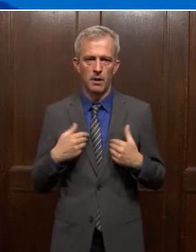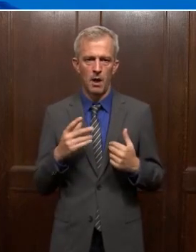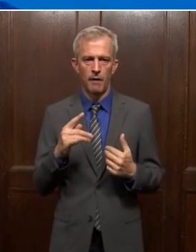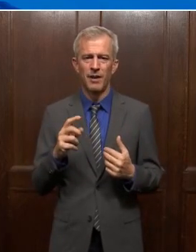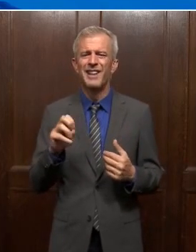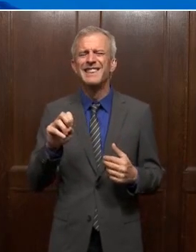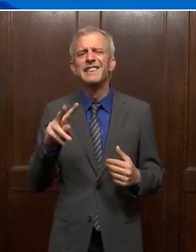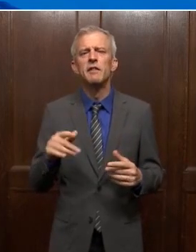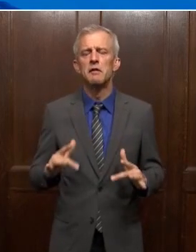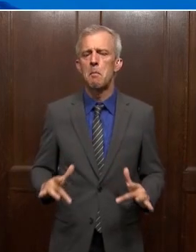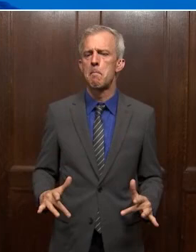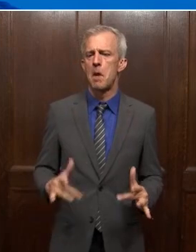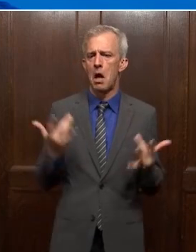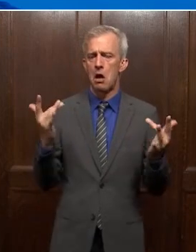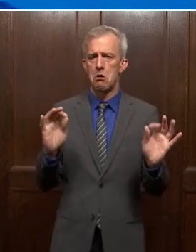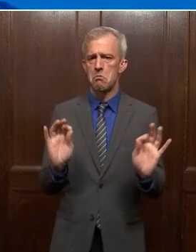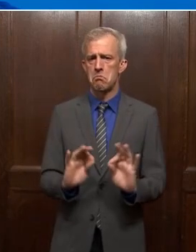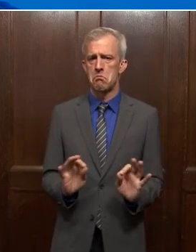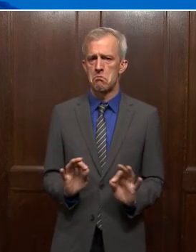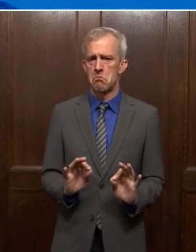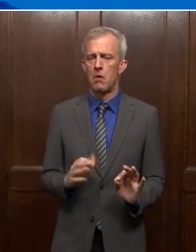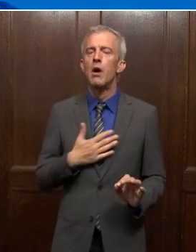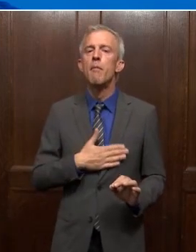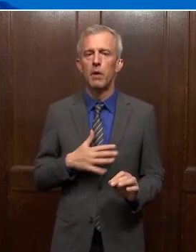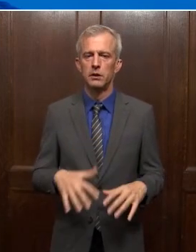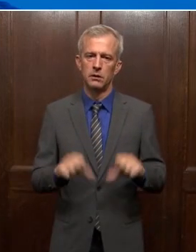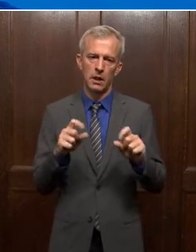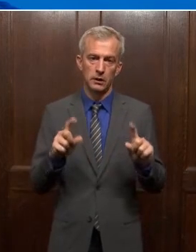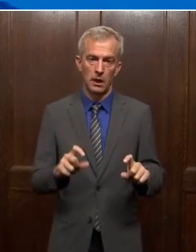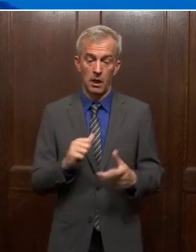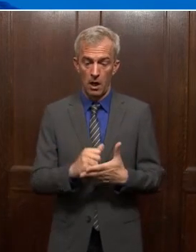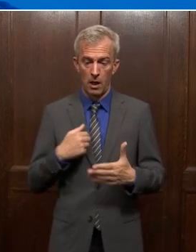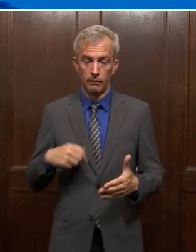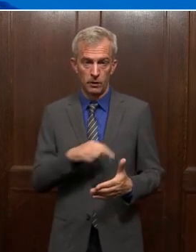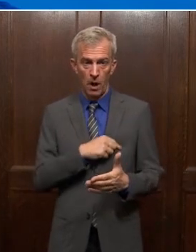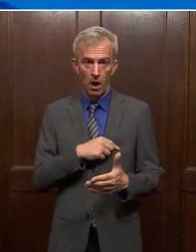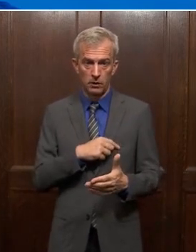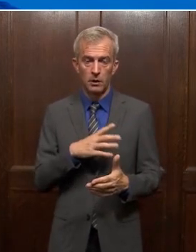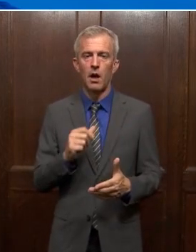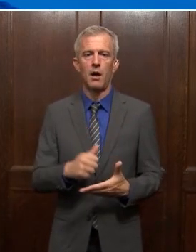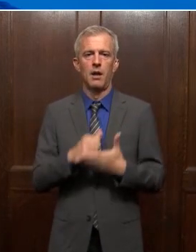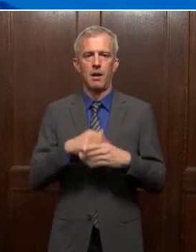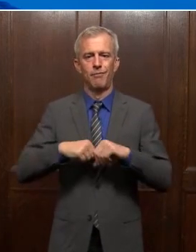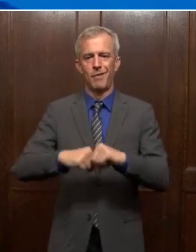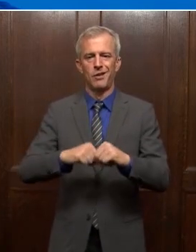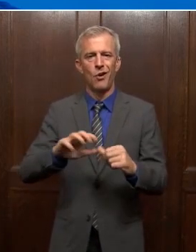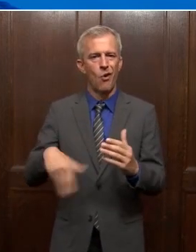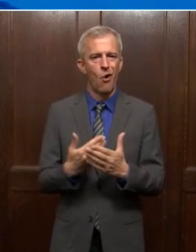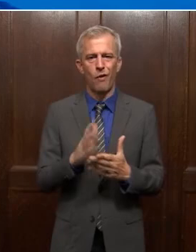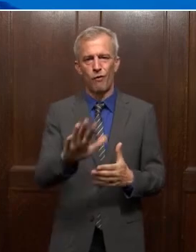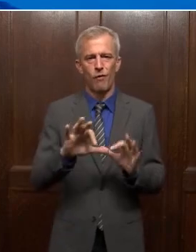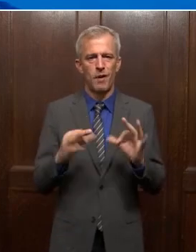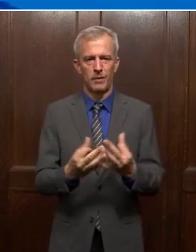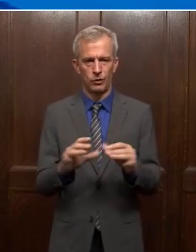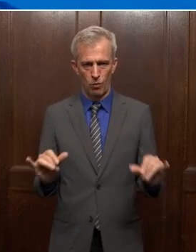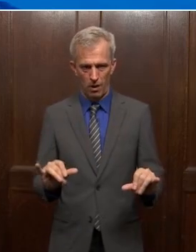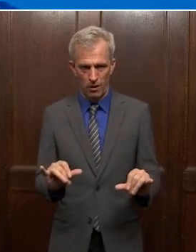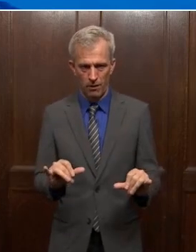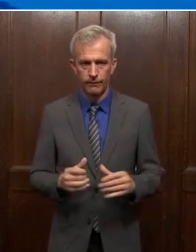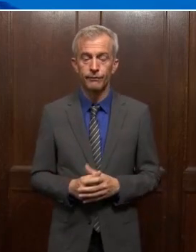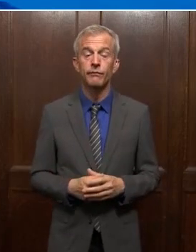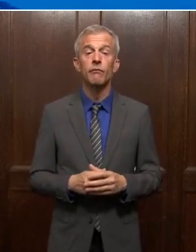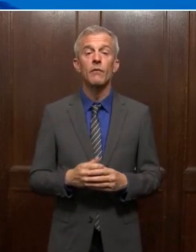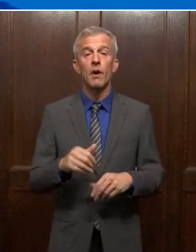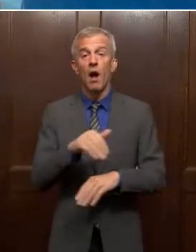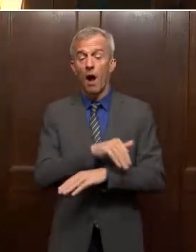symptoms and you think you got this, please take a test. It helps us and it helps protect all of your loved ones as well. Each